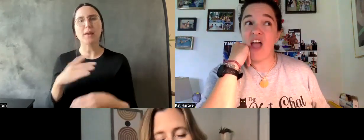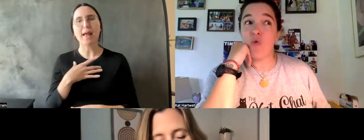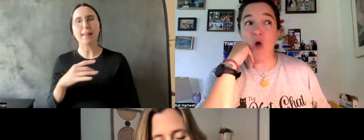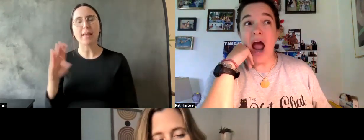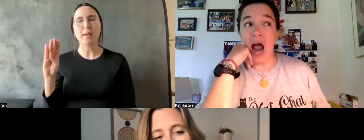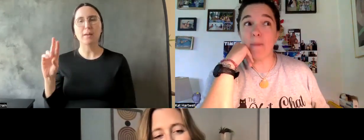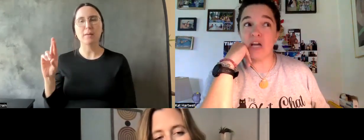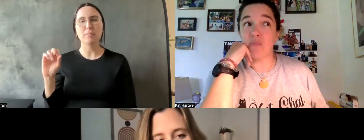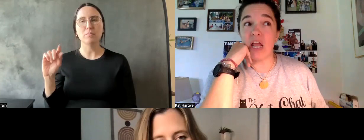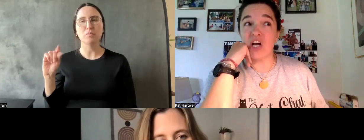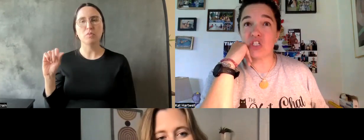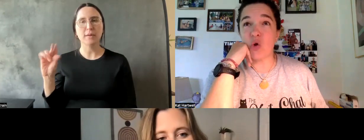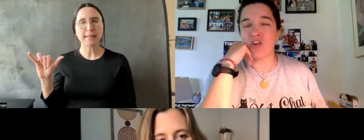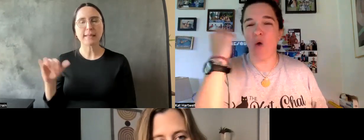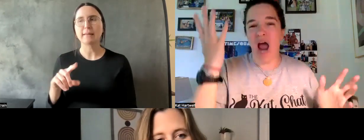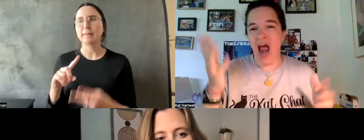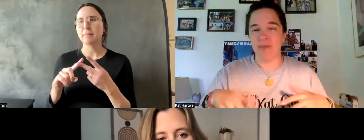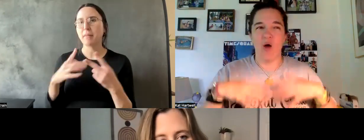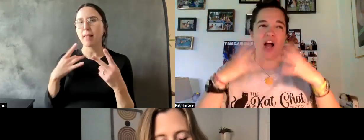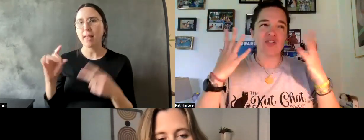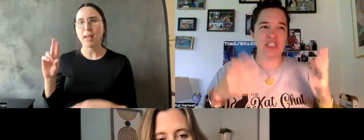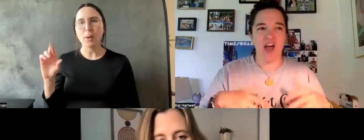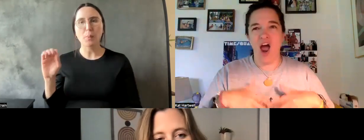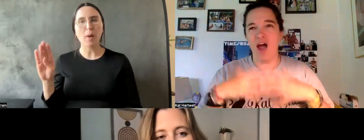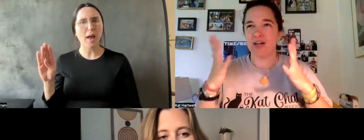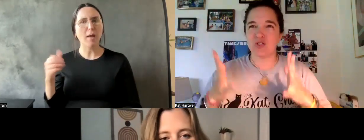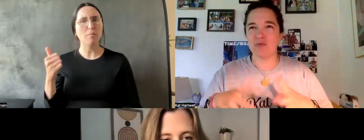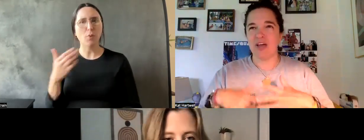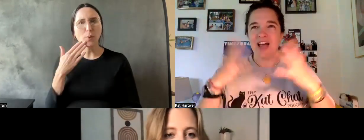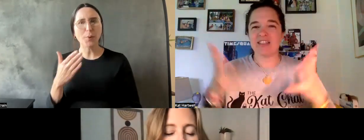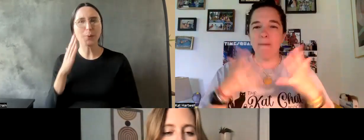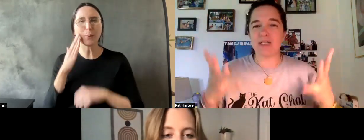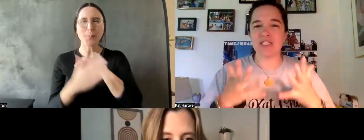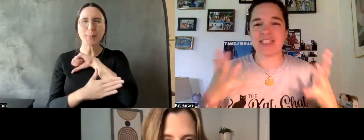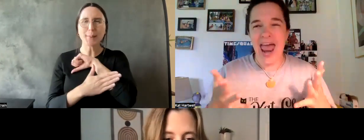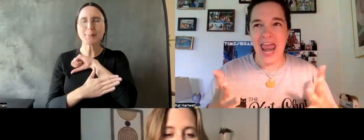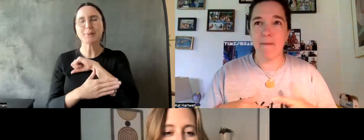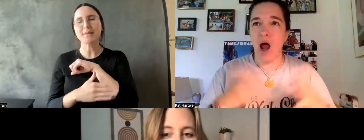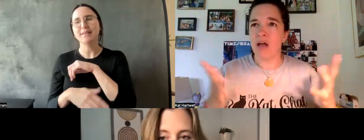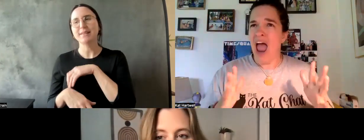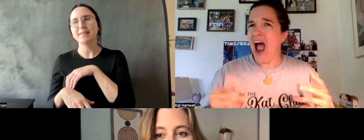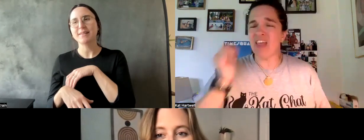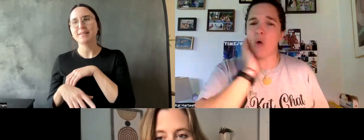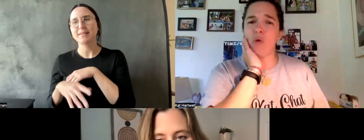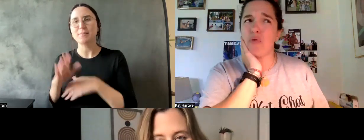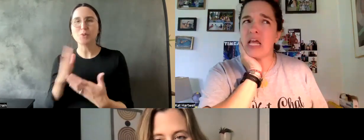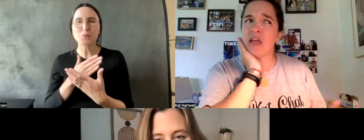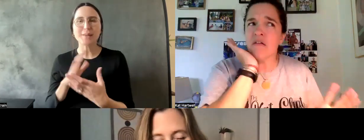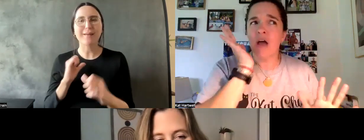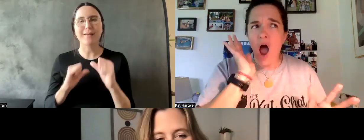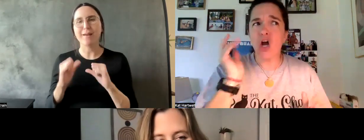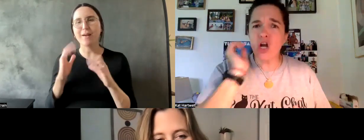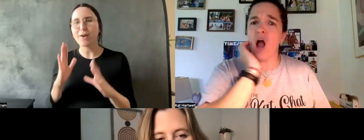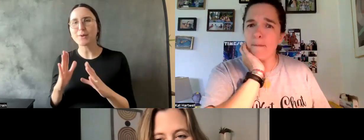good. Wow, they're pretty good too. You know, wow, you know, country star, country, not much to say, but I think Yeah. they were